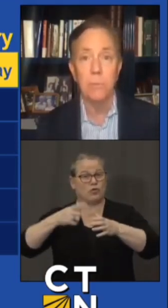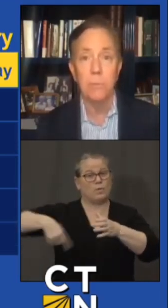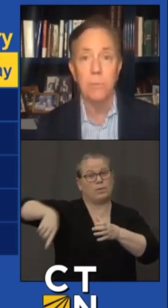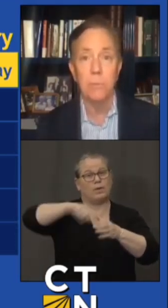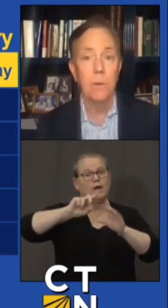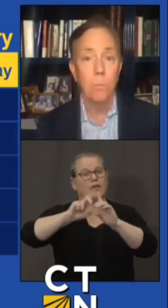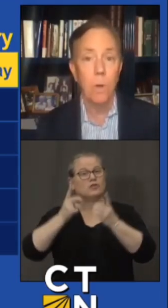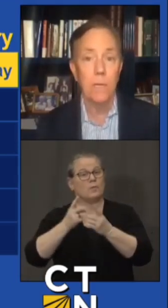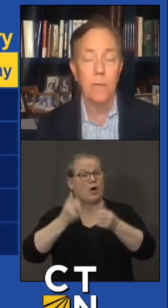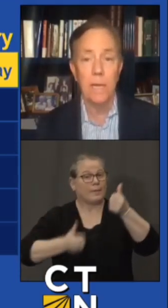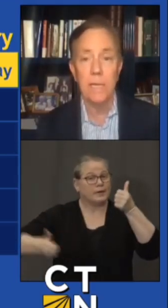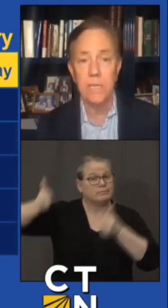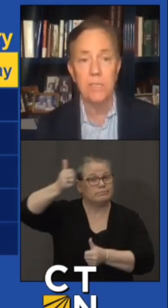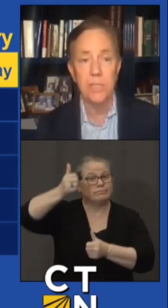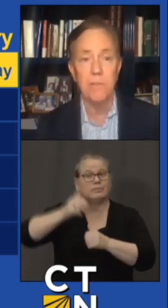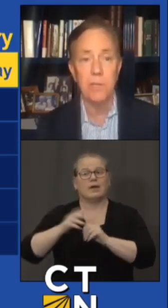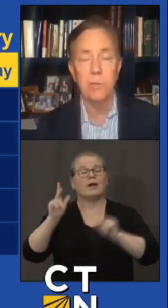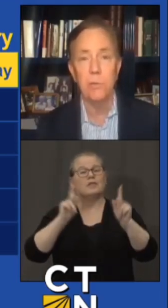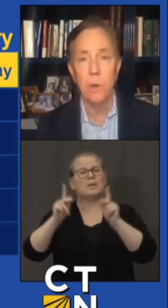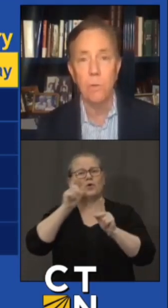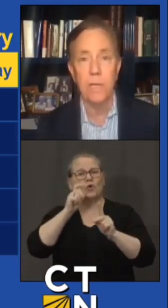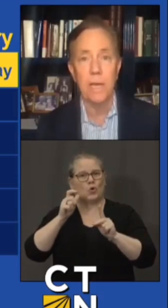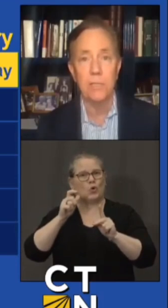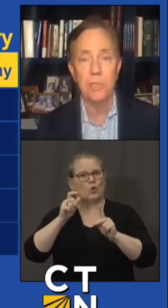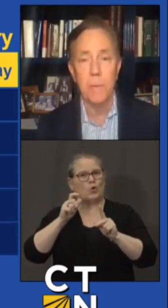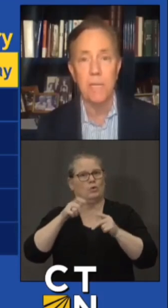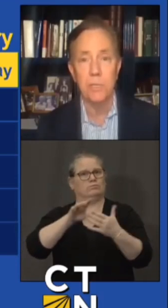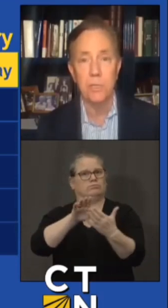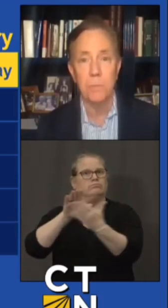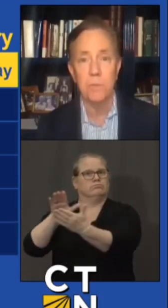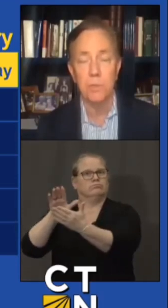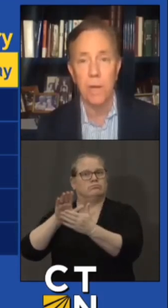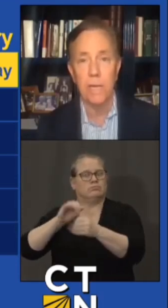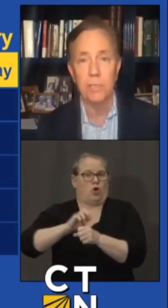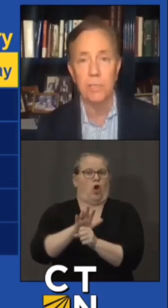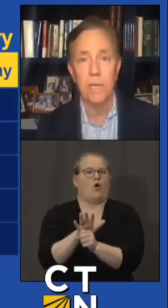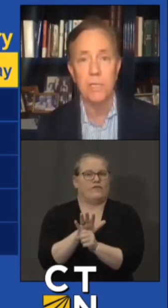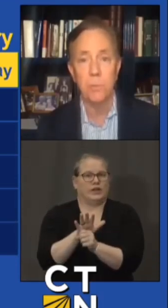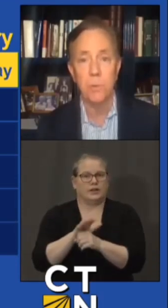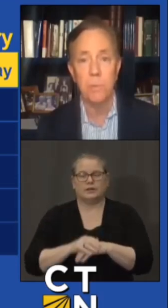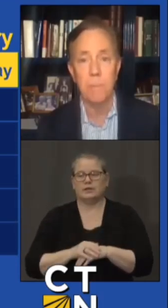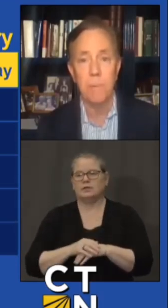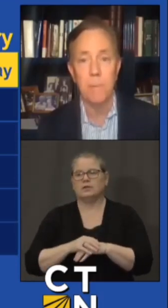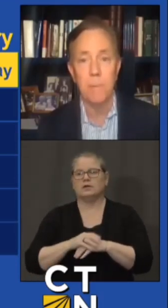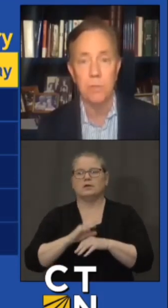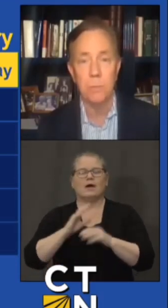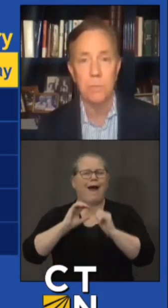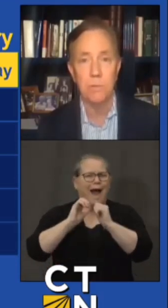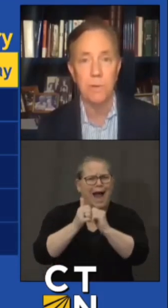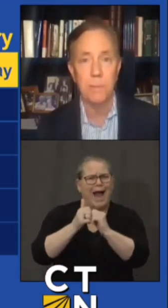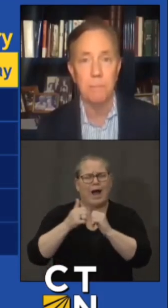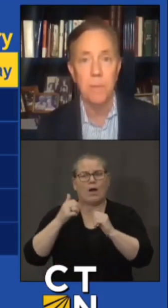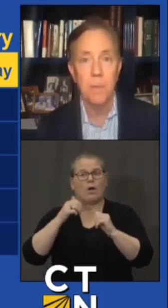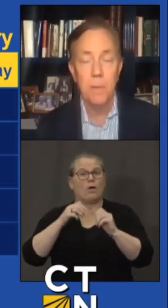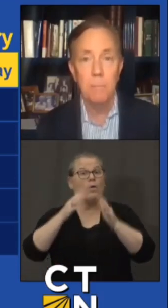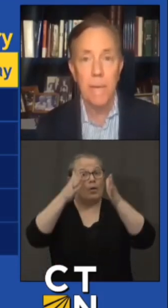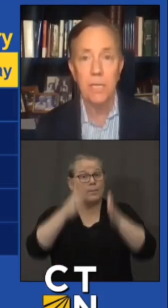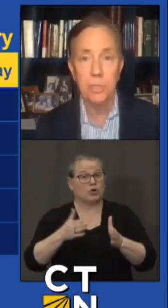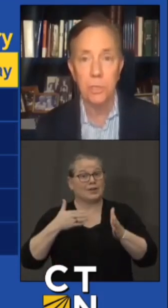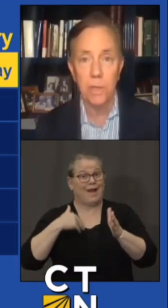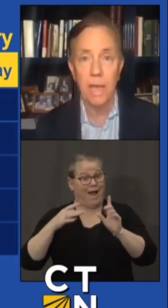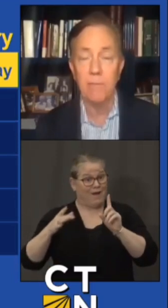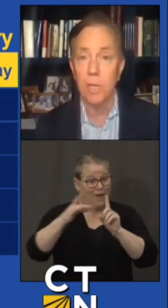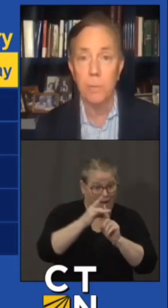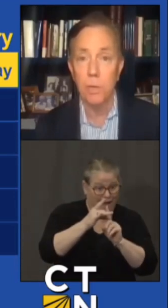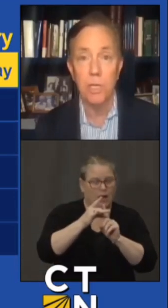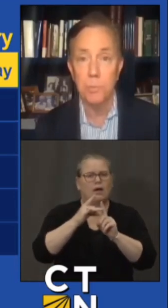with COVID. What 1872 COVID cases means in terms of track and trace, what that means in terms of making